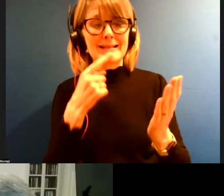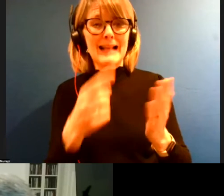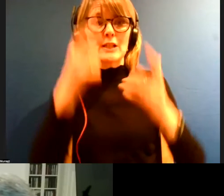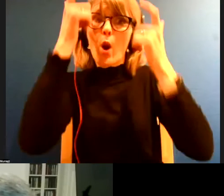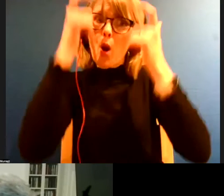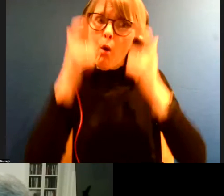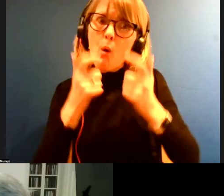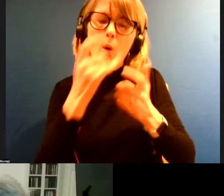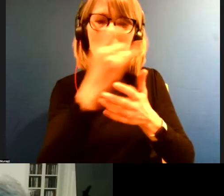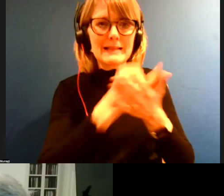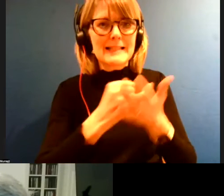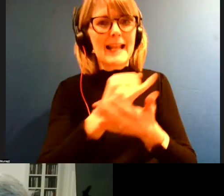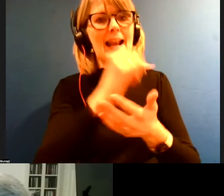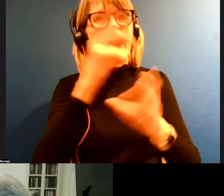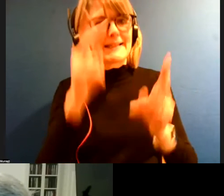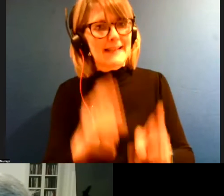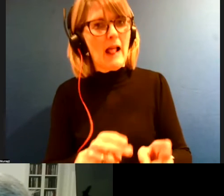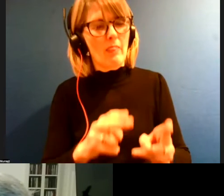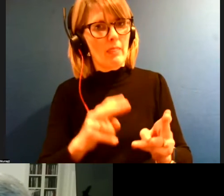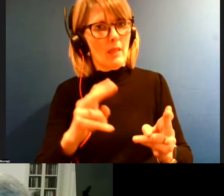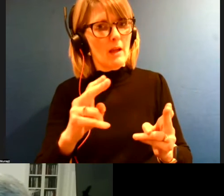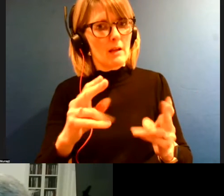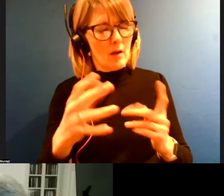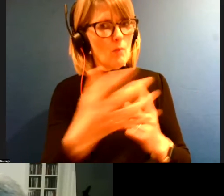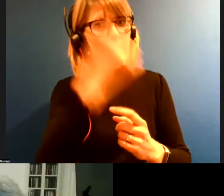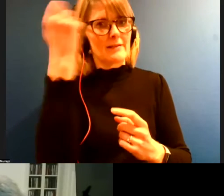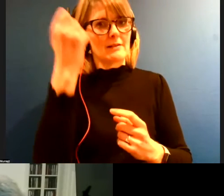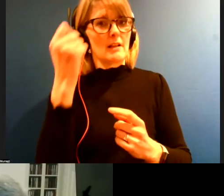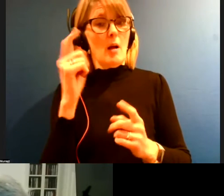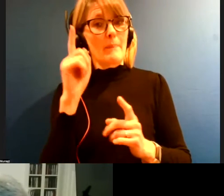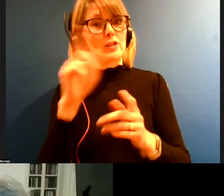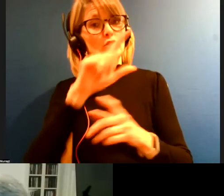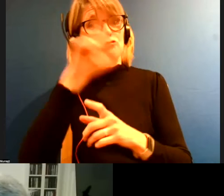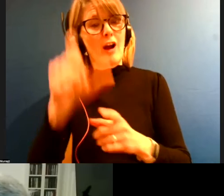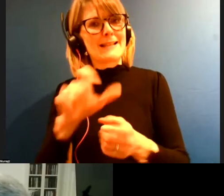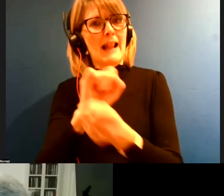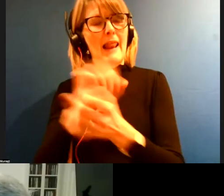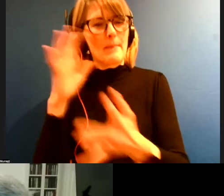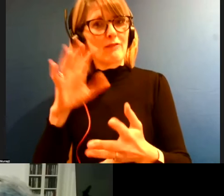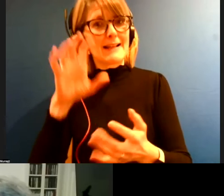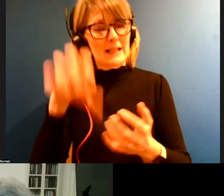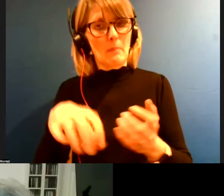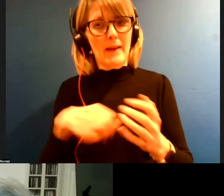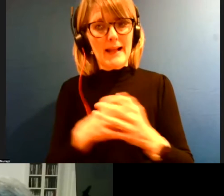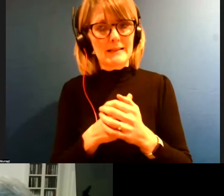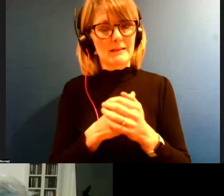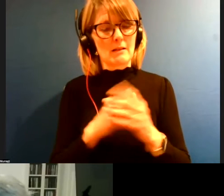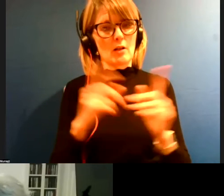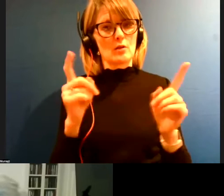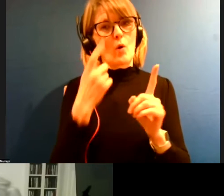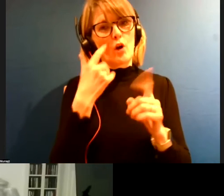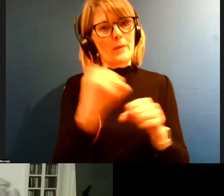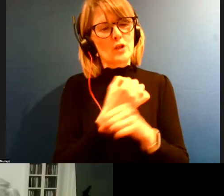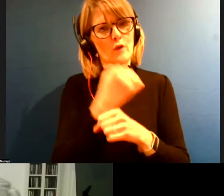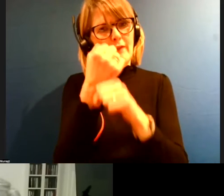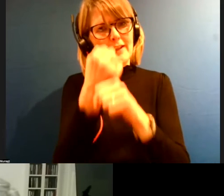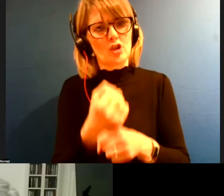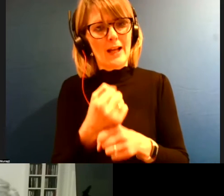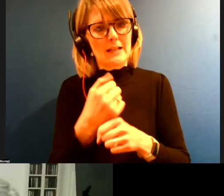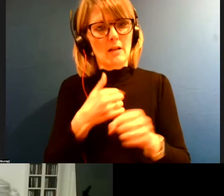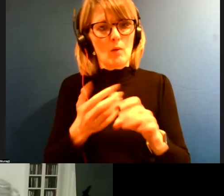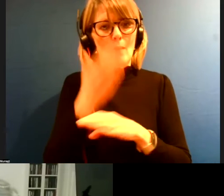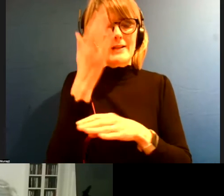liberating, and it is our liberating place. So what could we do for the church? Well, I went to a clergy conference